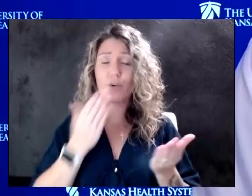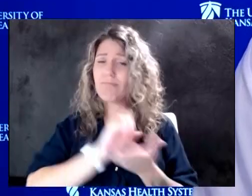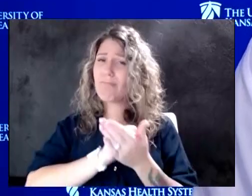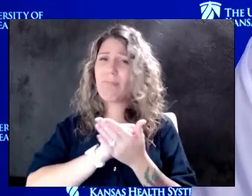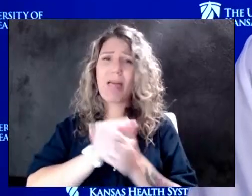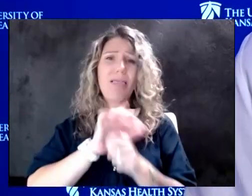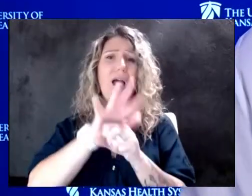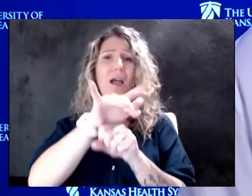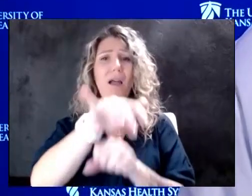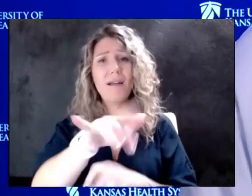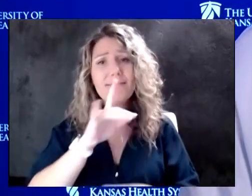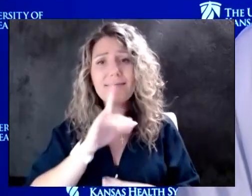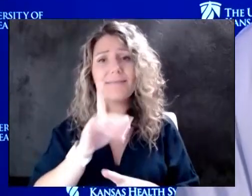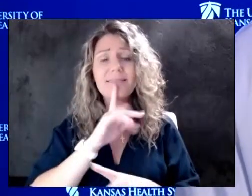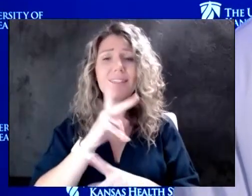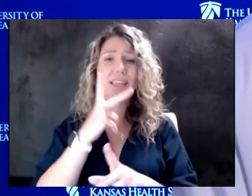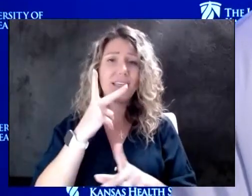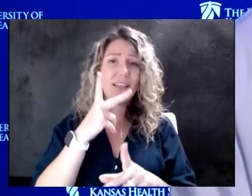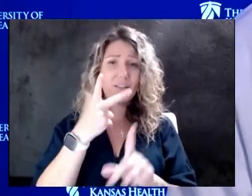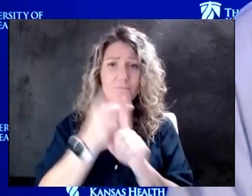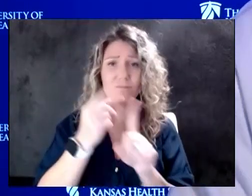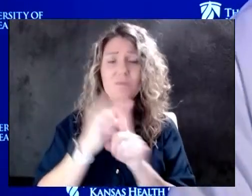available. The phone number is